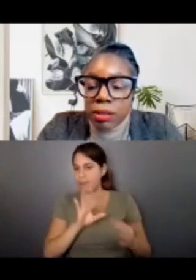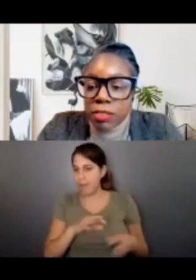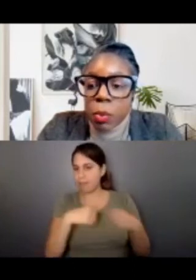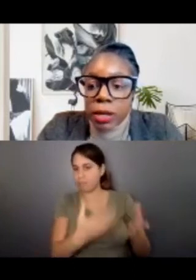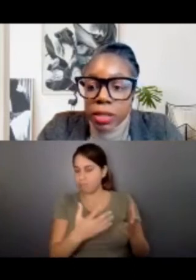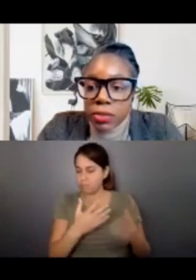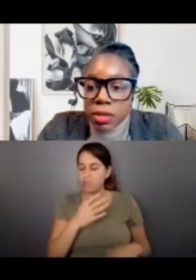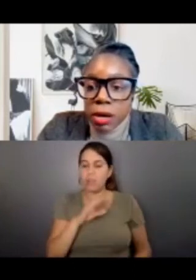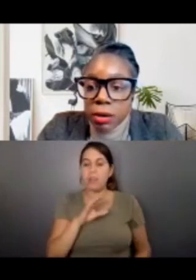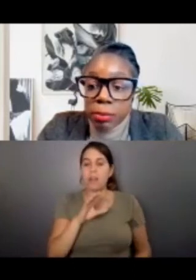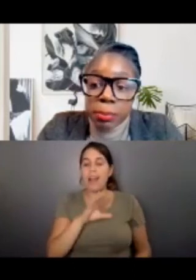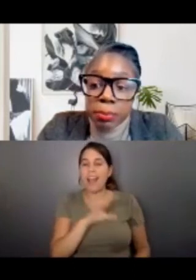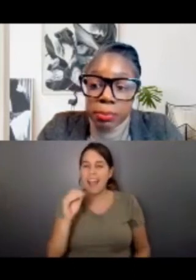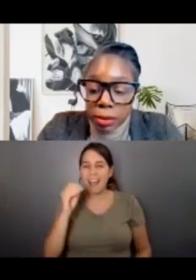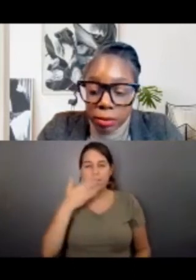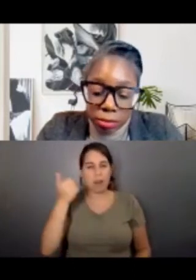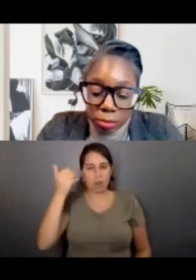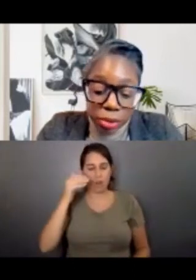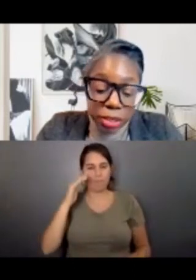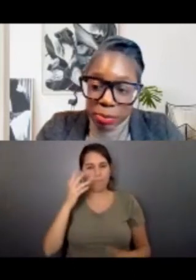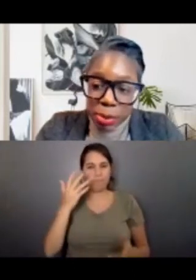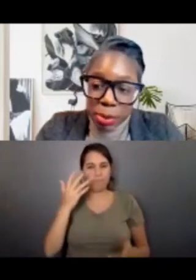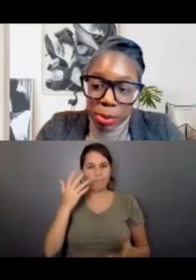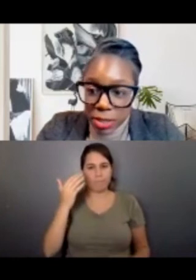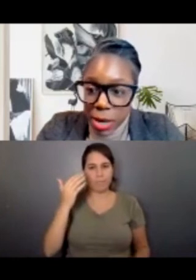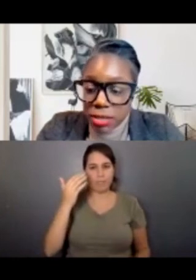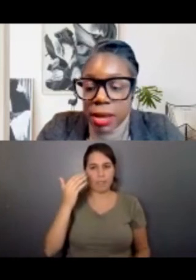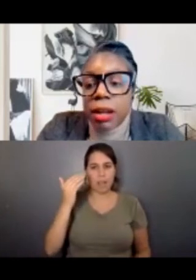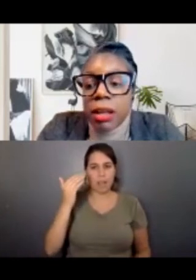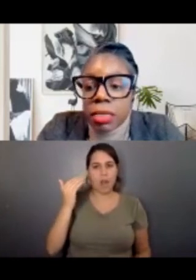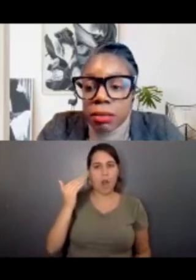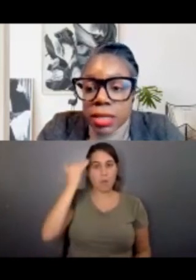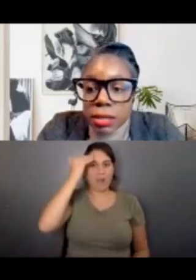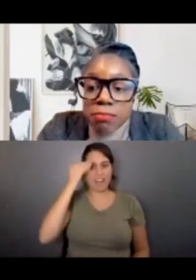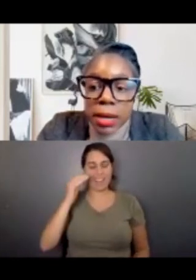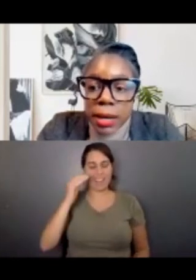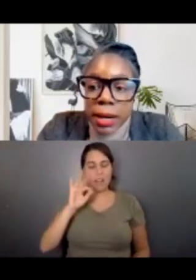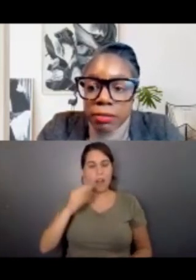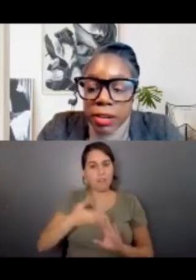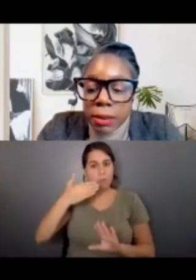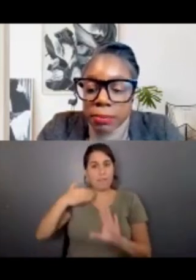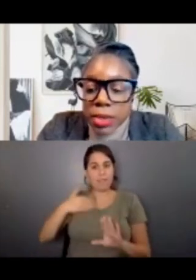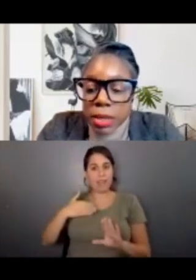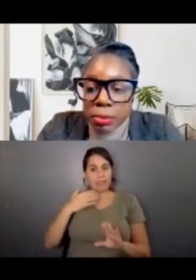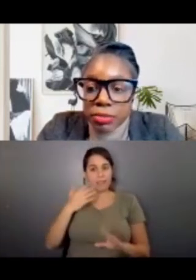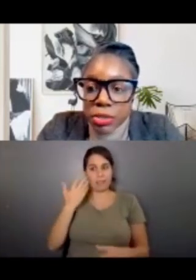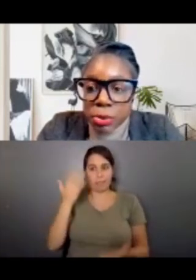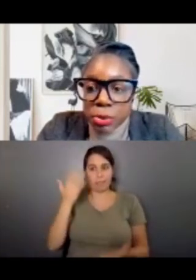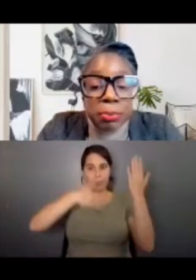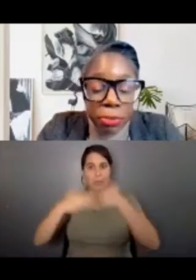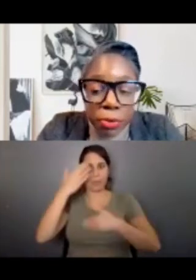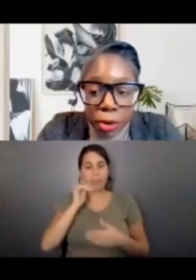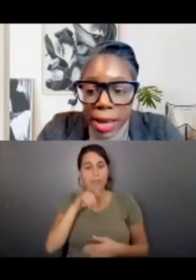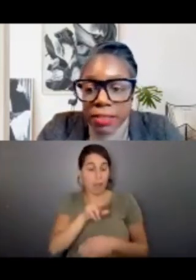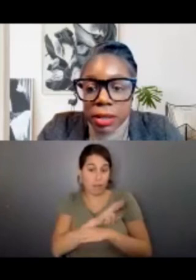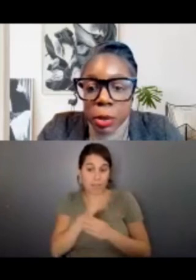level of awareness of previous blind spots that the resident may not have been privy to